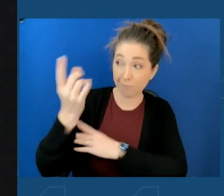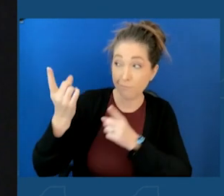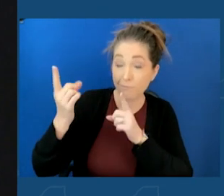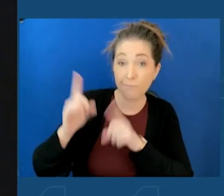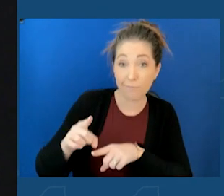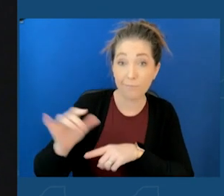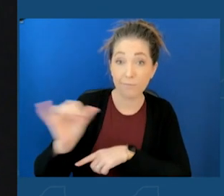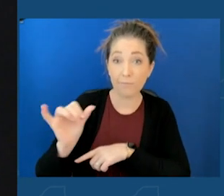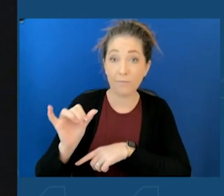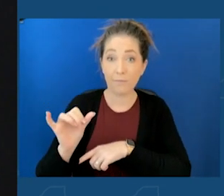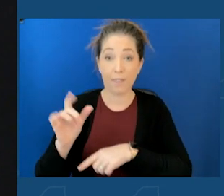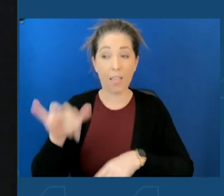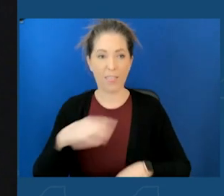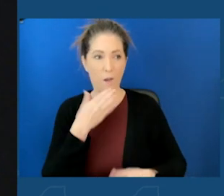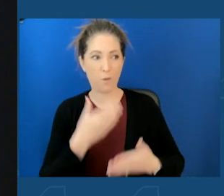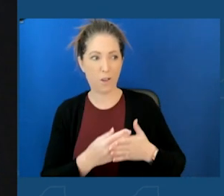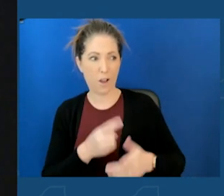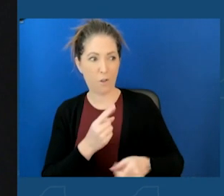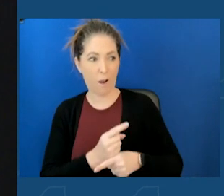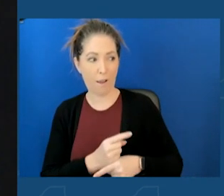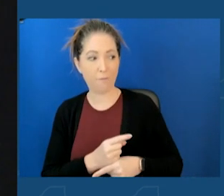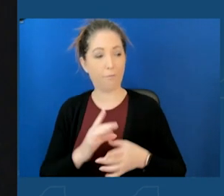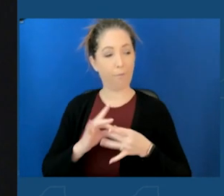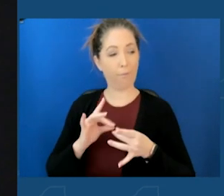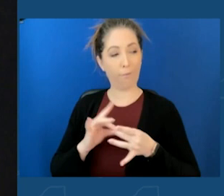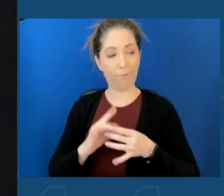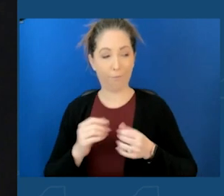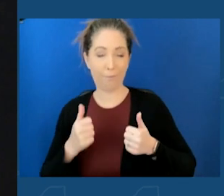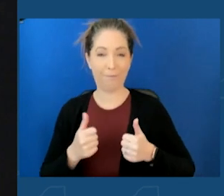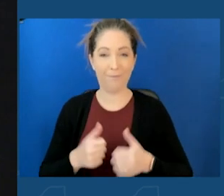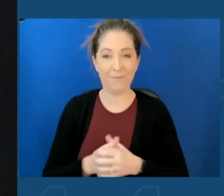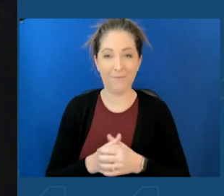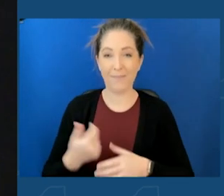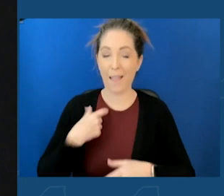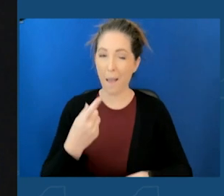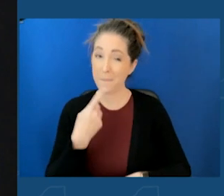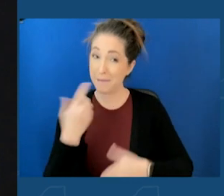was good, wasn't it? You guys? Want me to say that again?